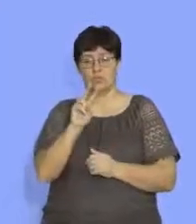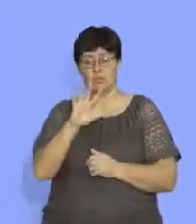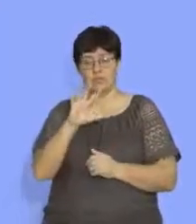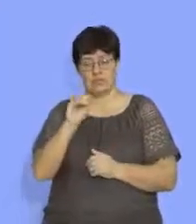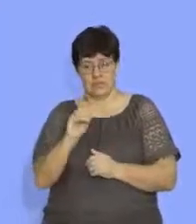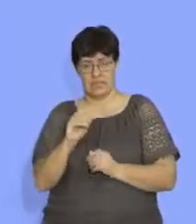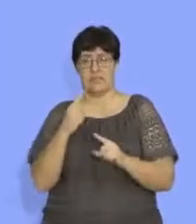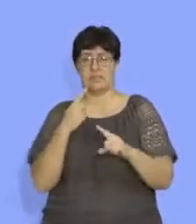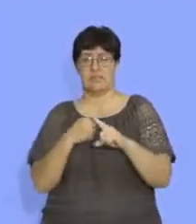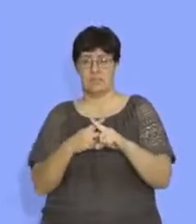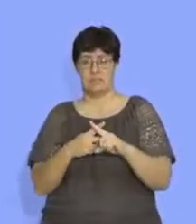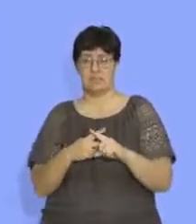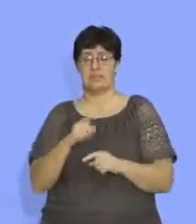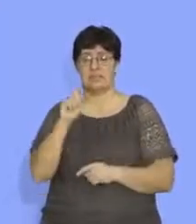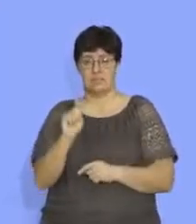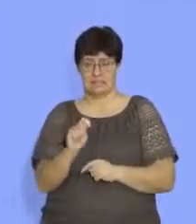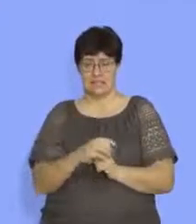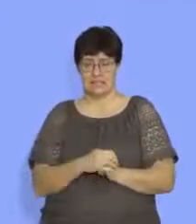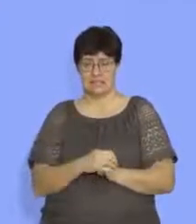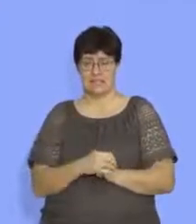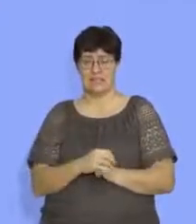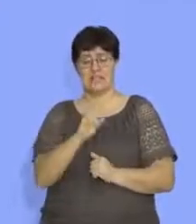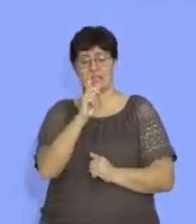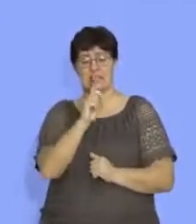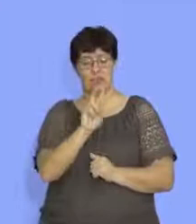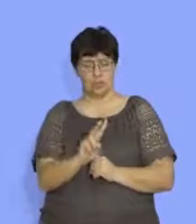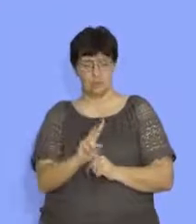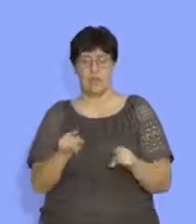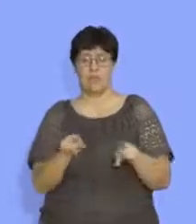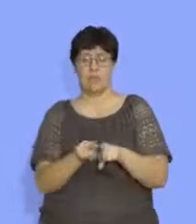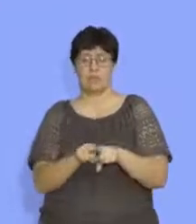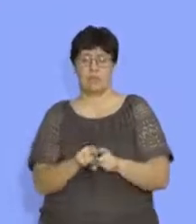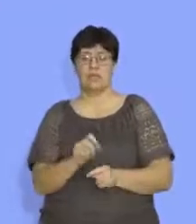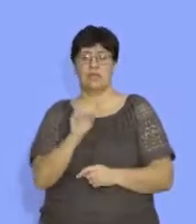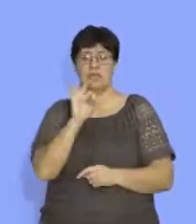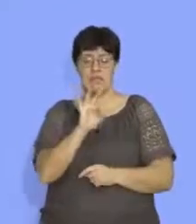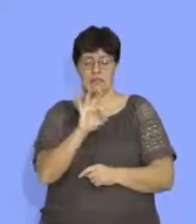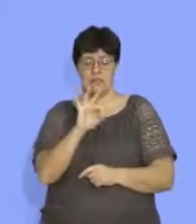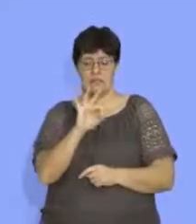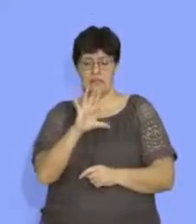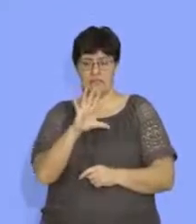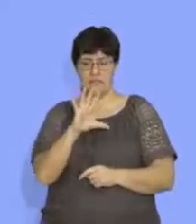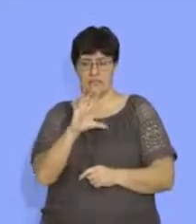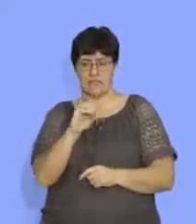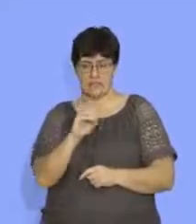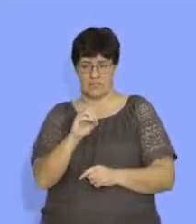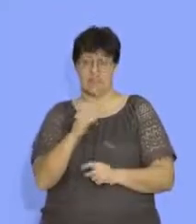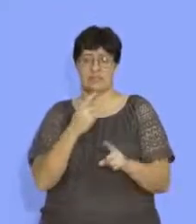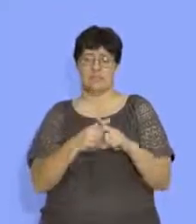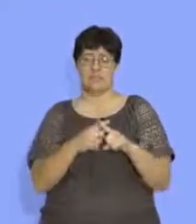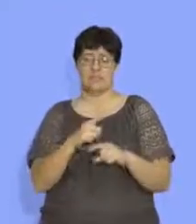remember, 250 multiplied by T, and D2 is equals to,